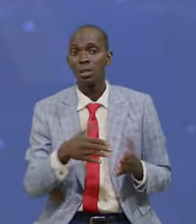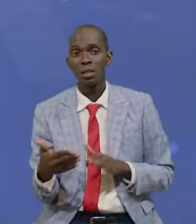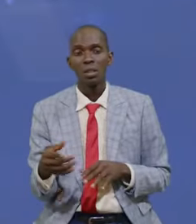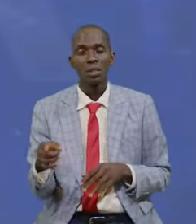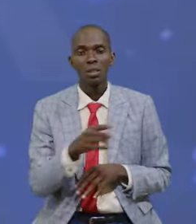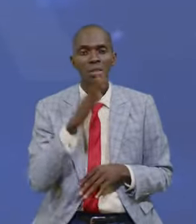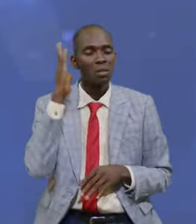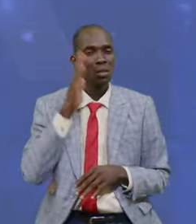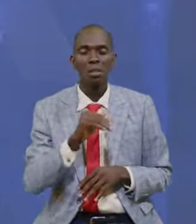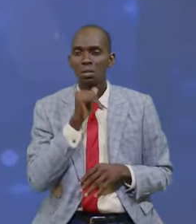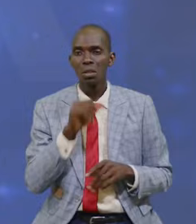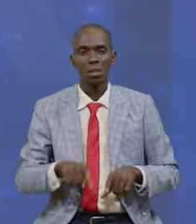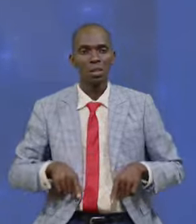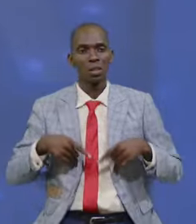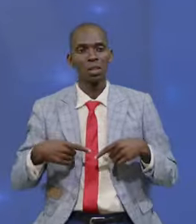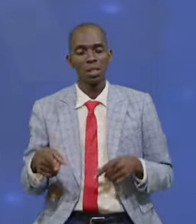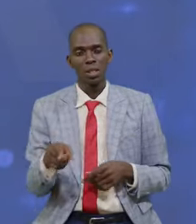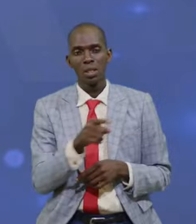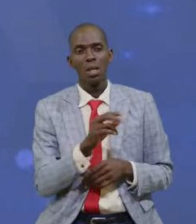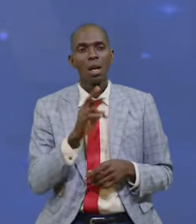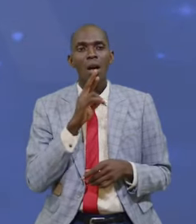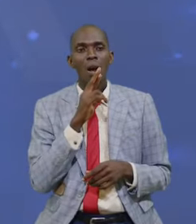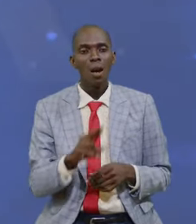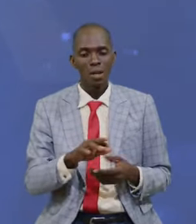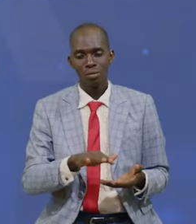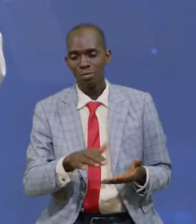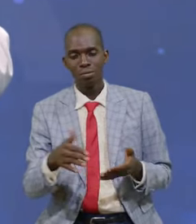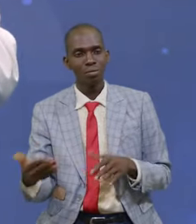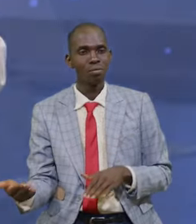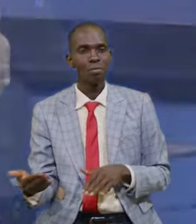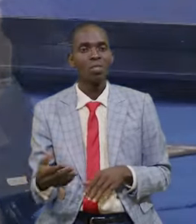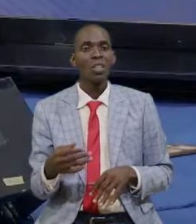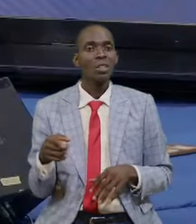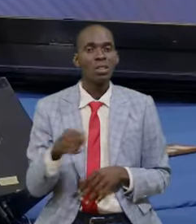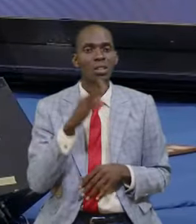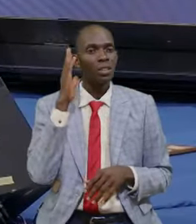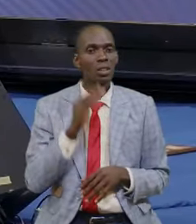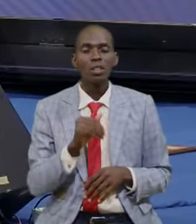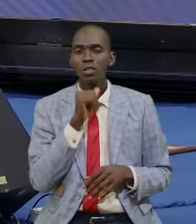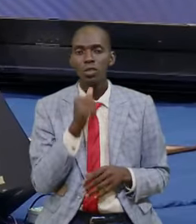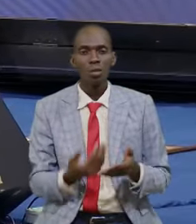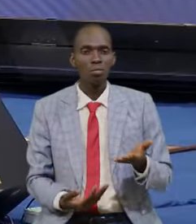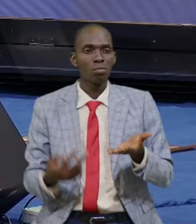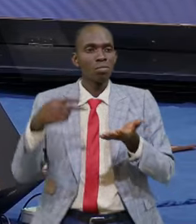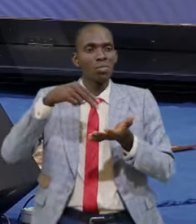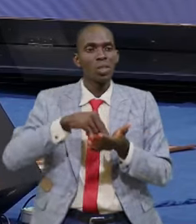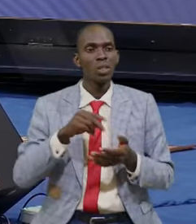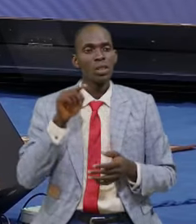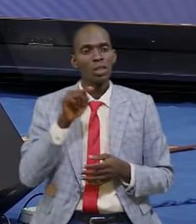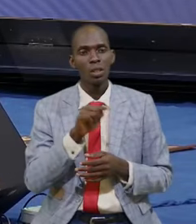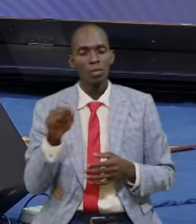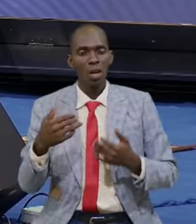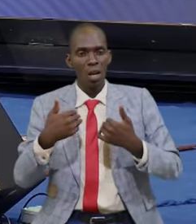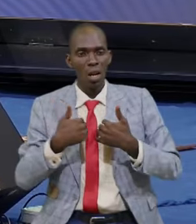live. They are diseased. They shall not rise. Therefore, as thou visited